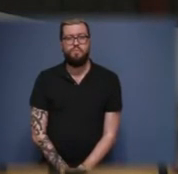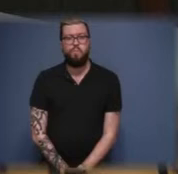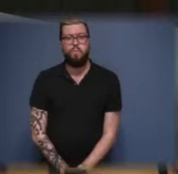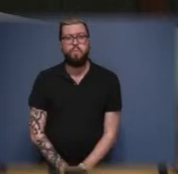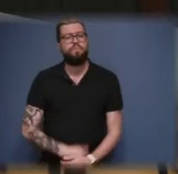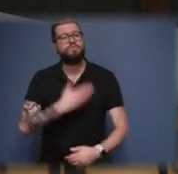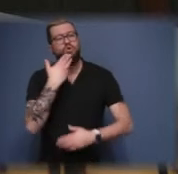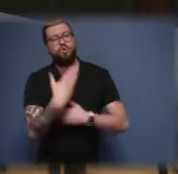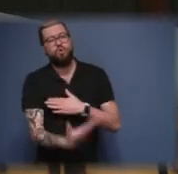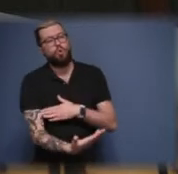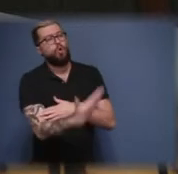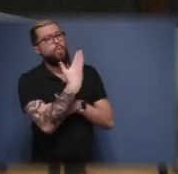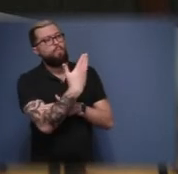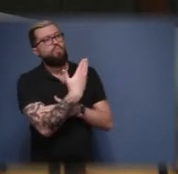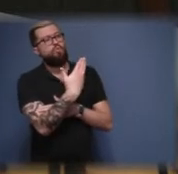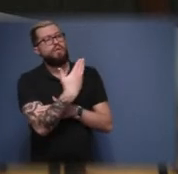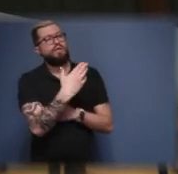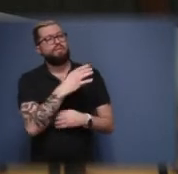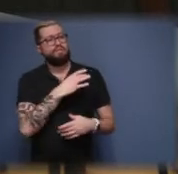Morning, commissioners.